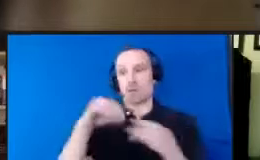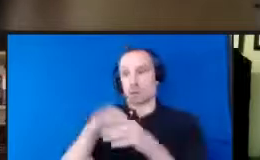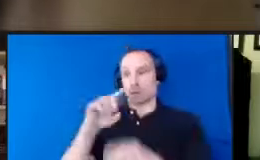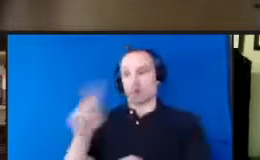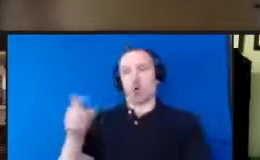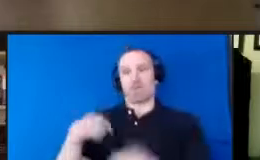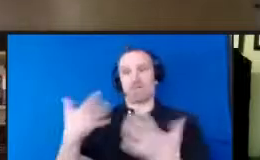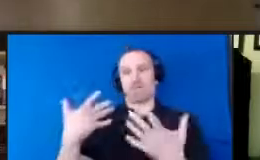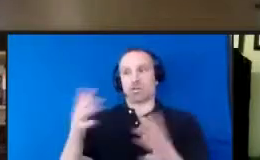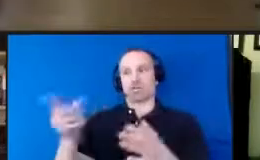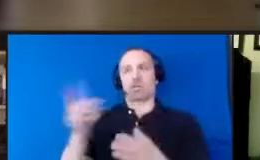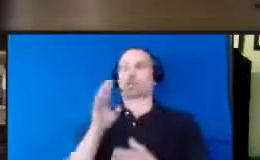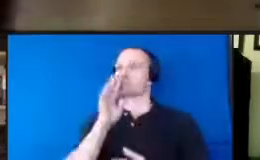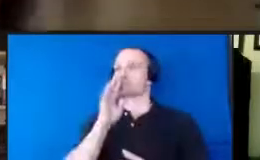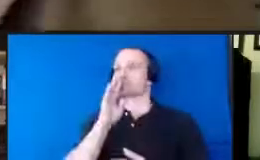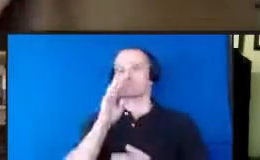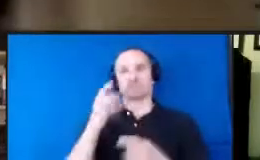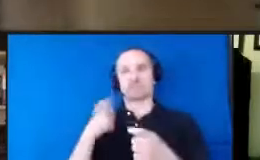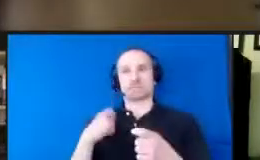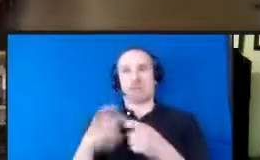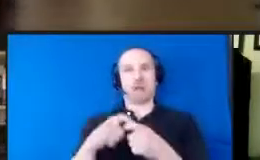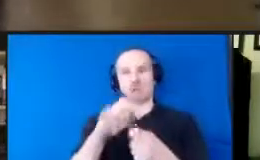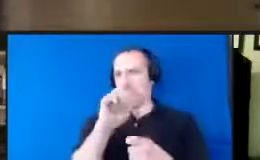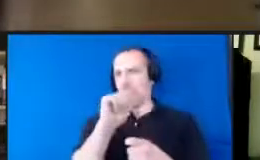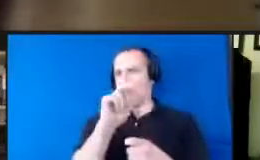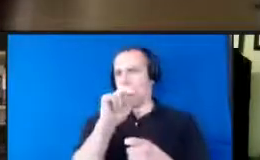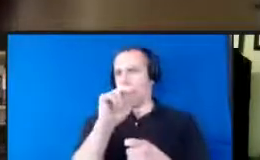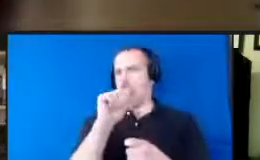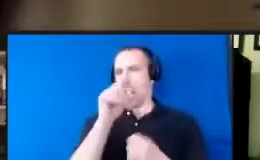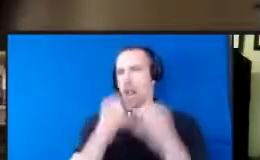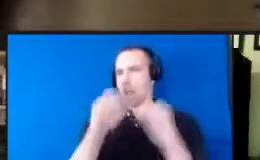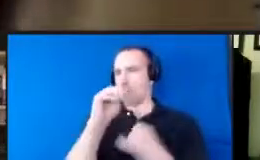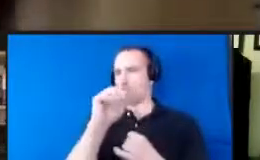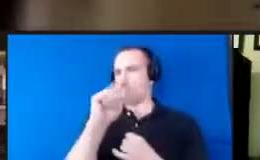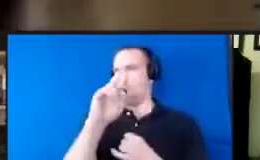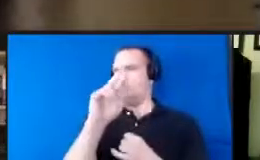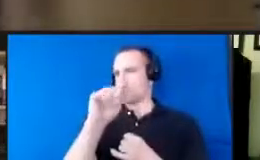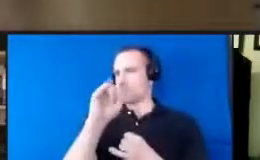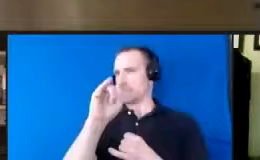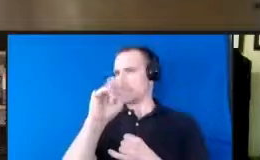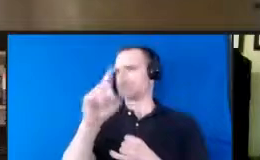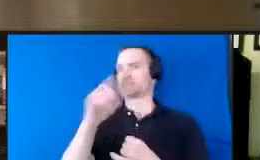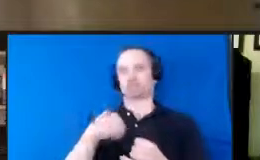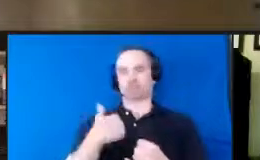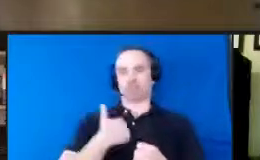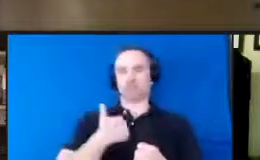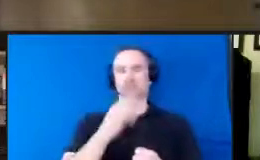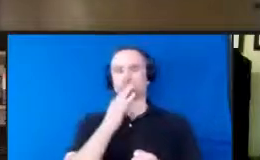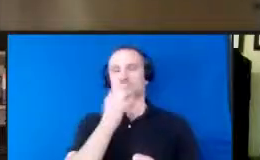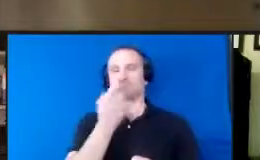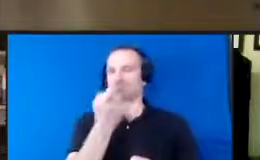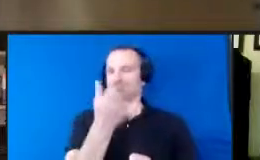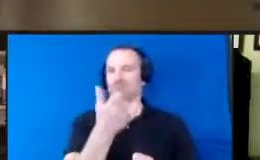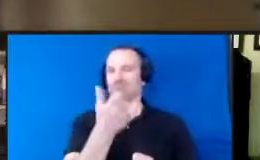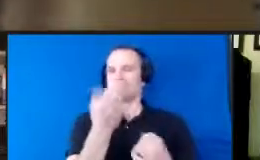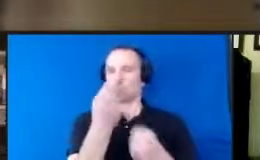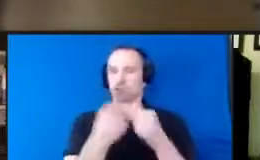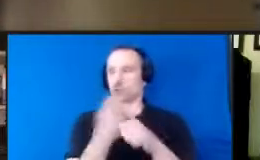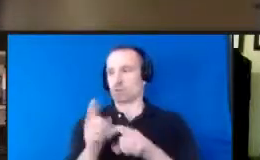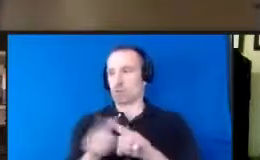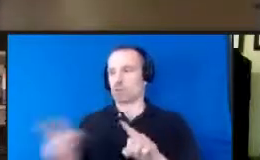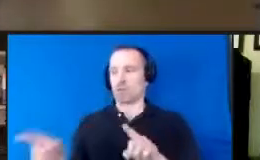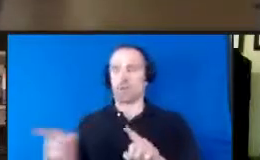with Ana Martinez and we worked together. My Spanish, I have some, it took a couple of years, but it was really nice to have her there. She decreased